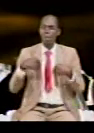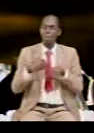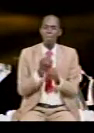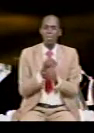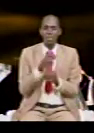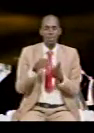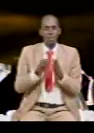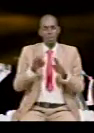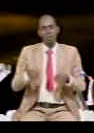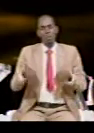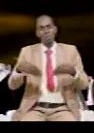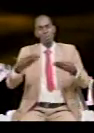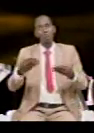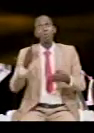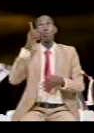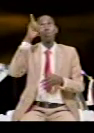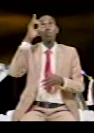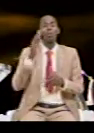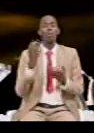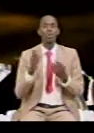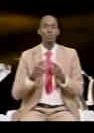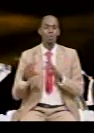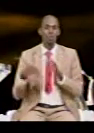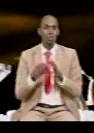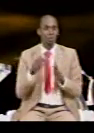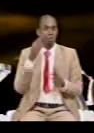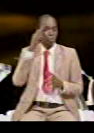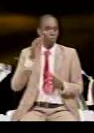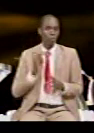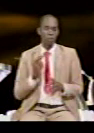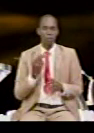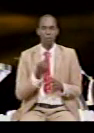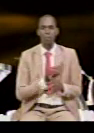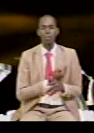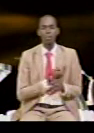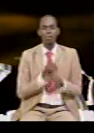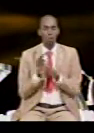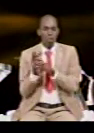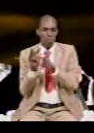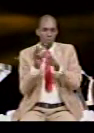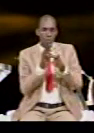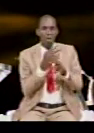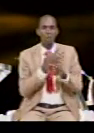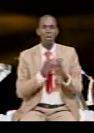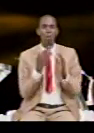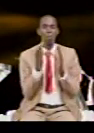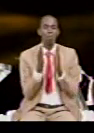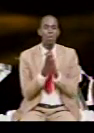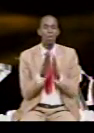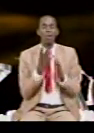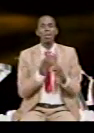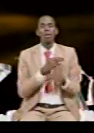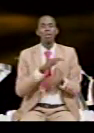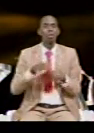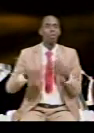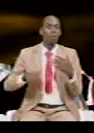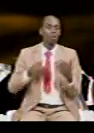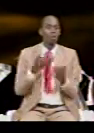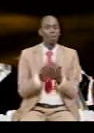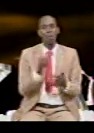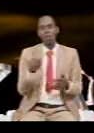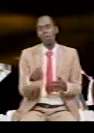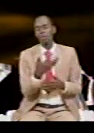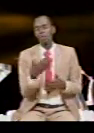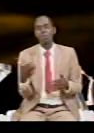it for us. And we also have our own part to play. Watch and pray. And all the other things we